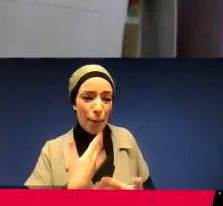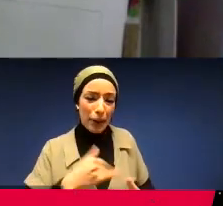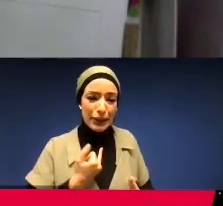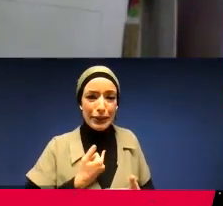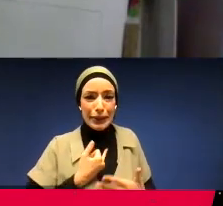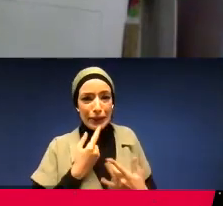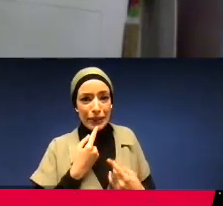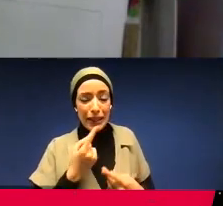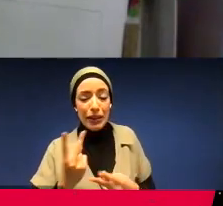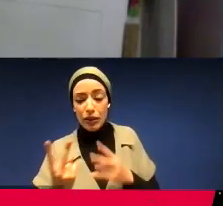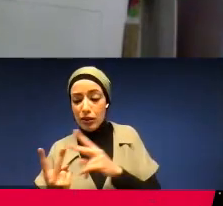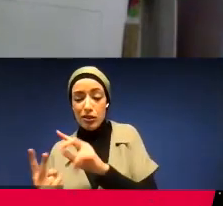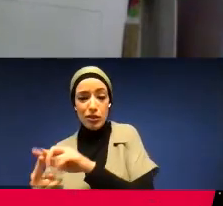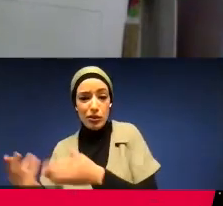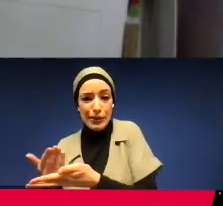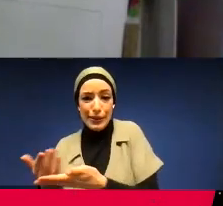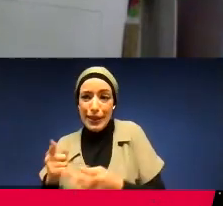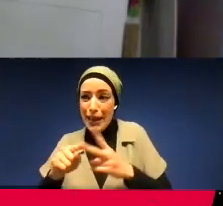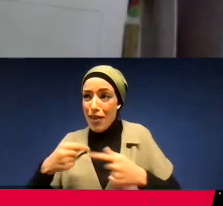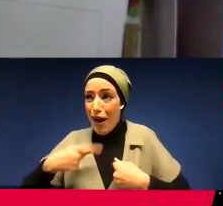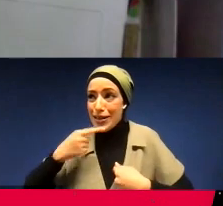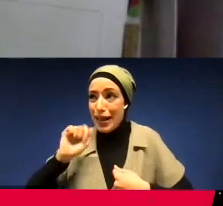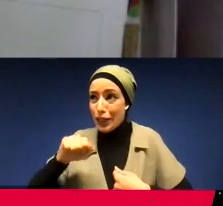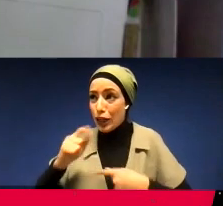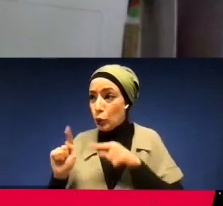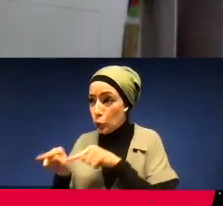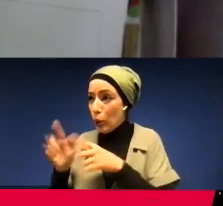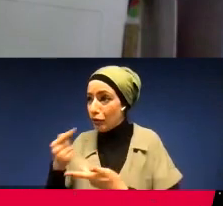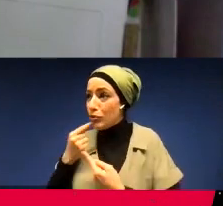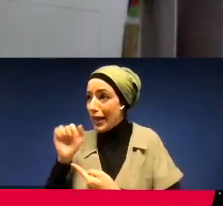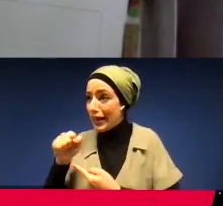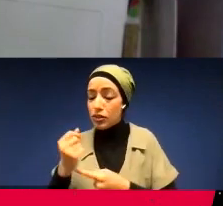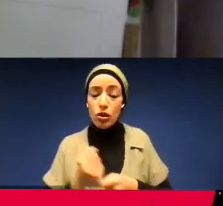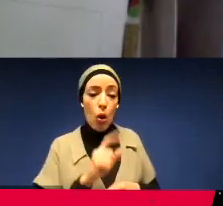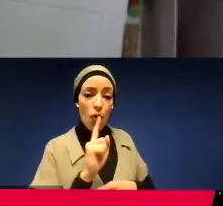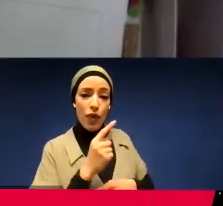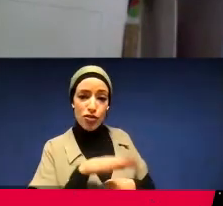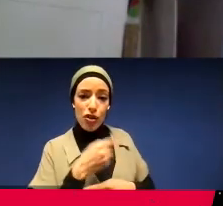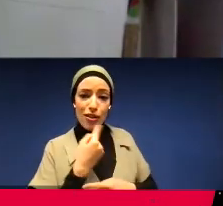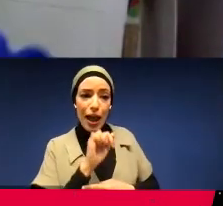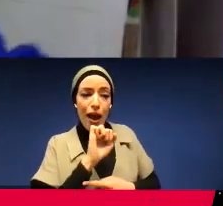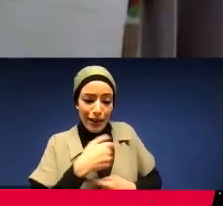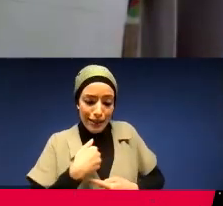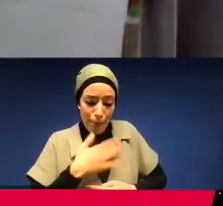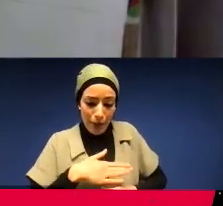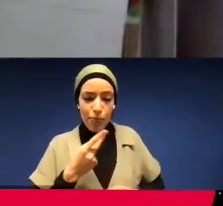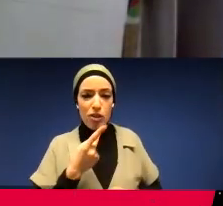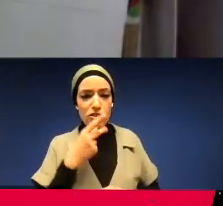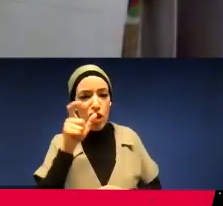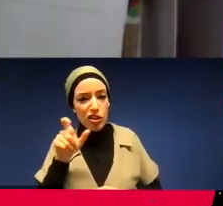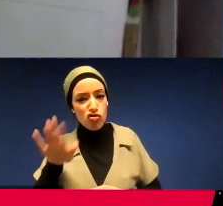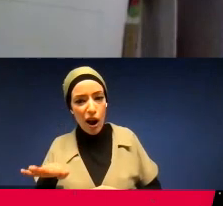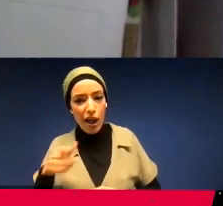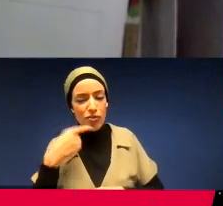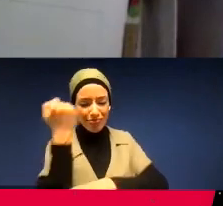too. So when the judge asked them, the first child said, yes, I did it. And then when he asked the second child who refused to tell the